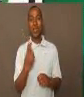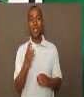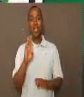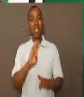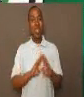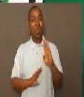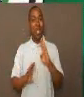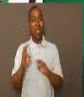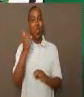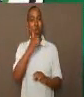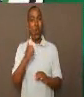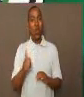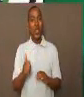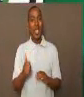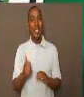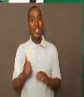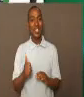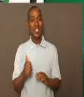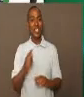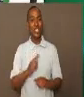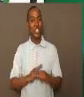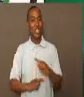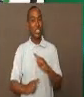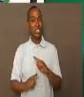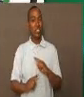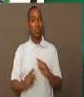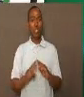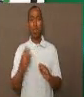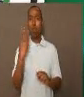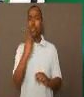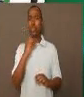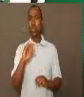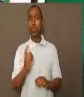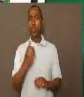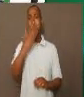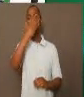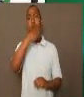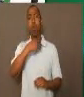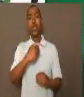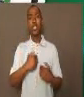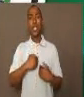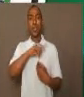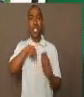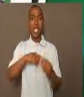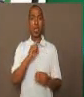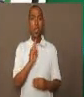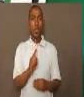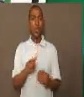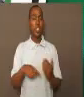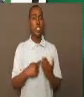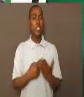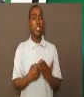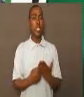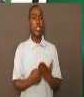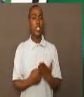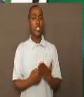Biogas generators work best in hot conditions, so they are most often used